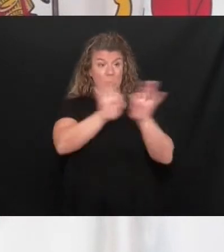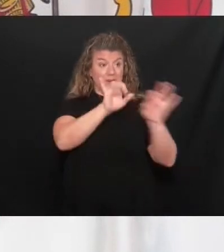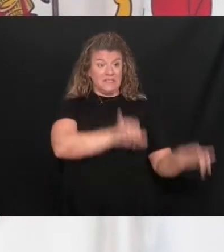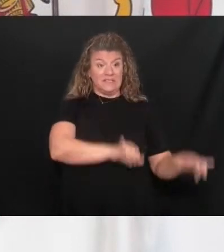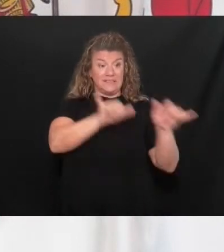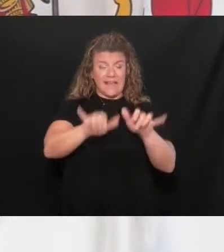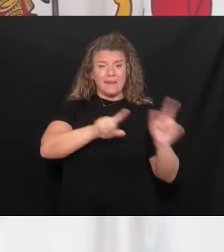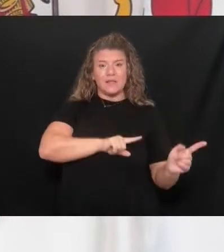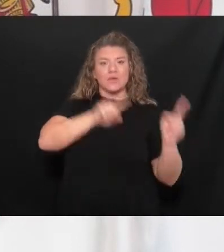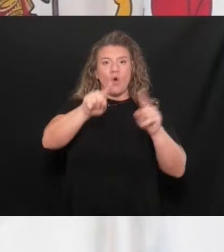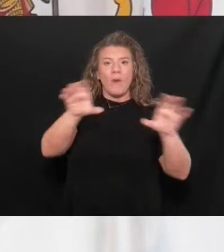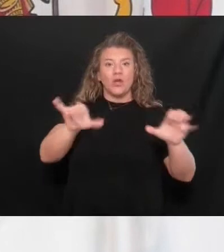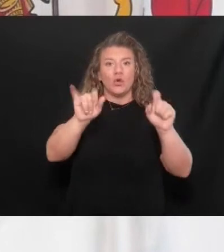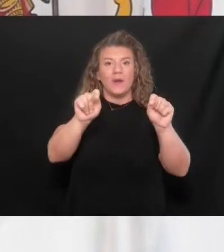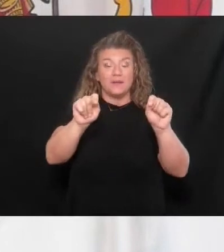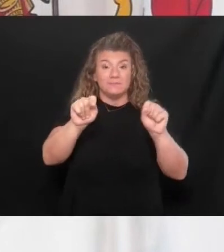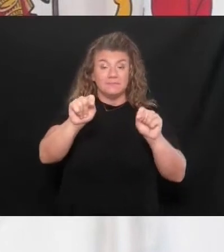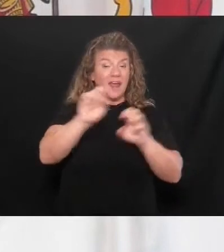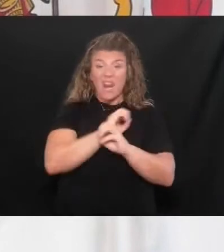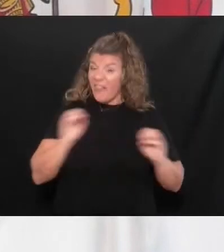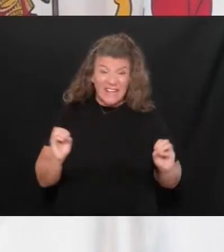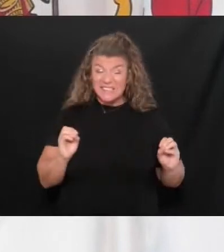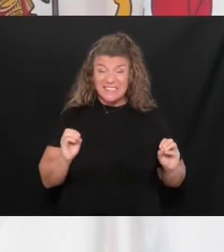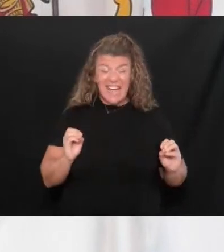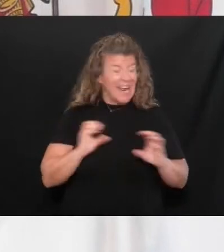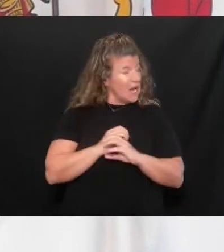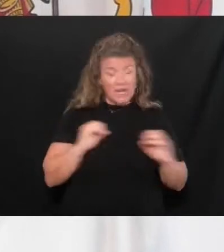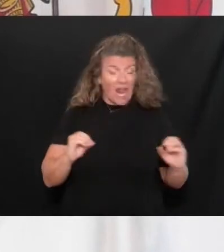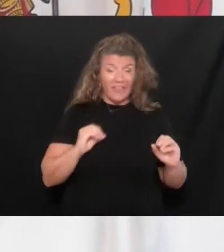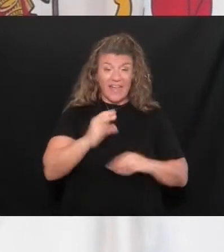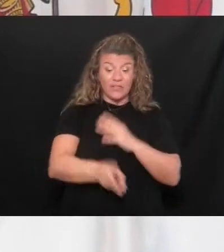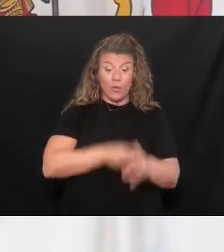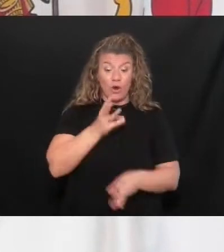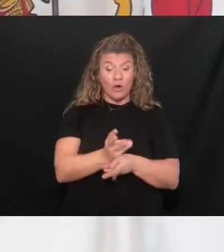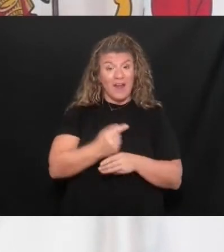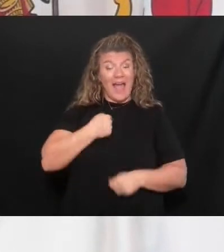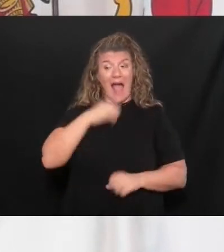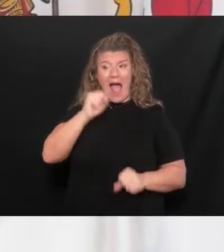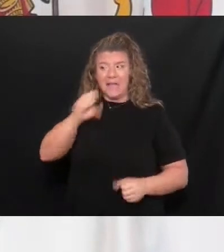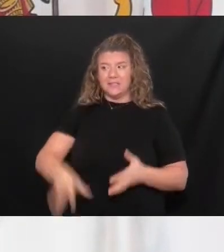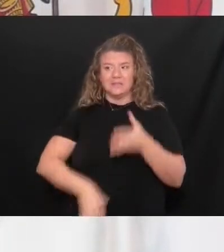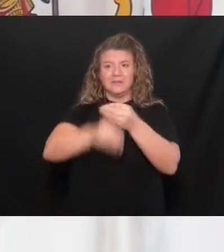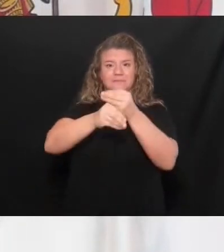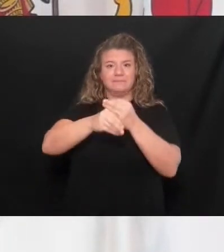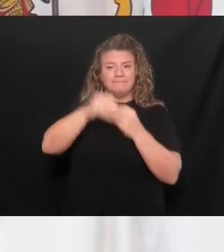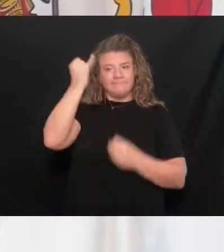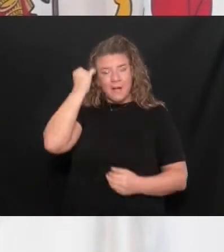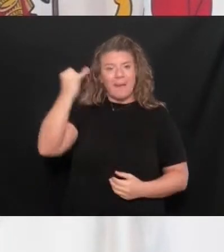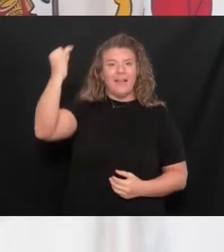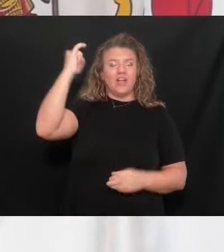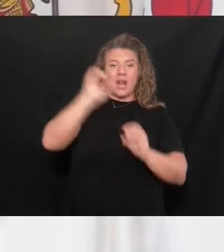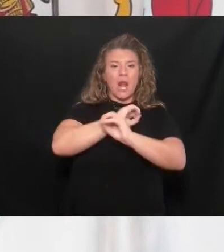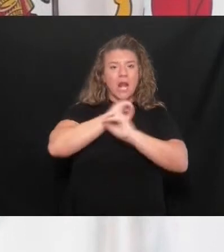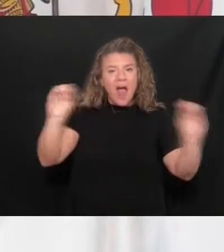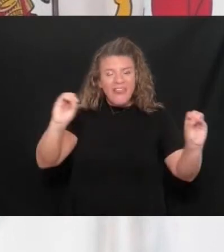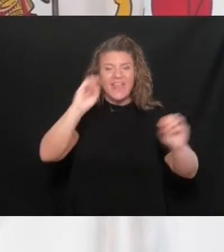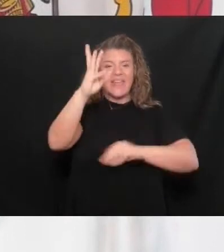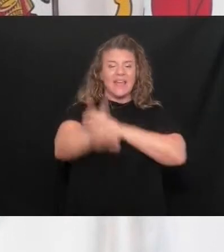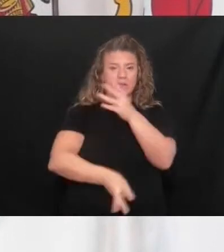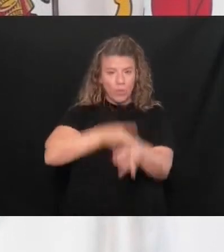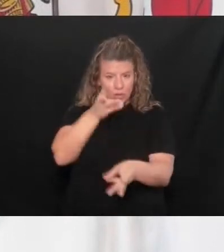getting vaccinated. Nothing in the world that I can imagine Nothing in the world that